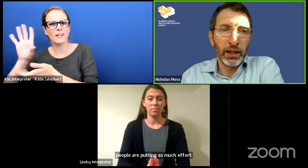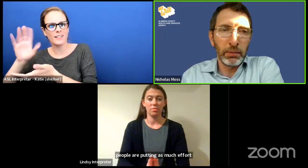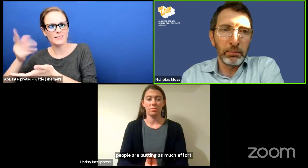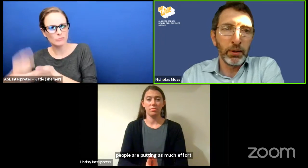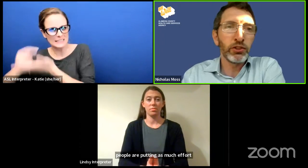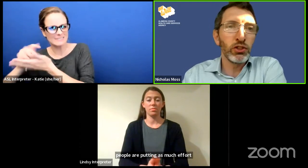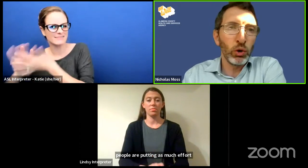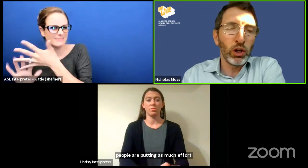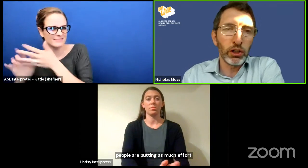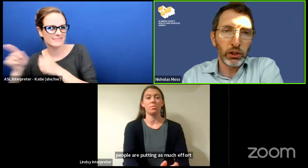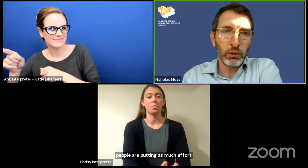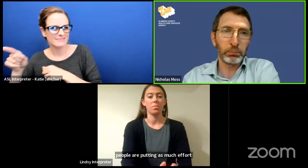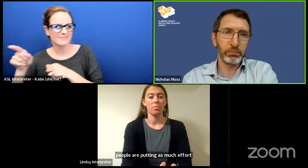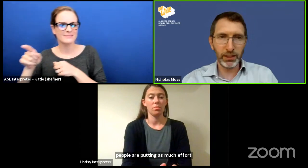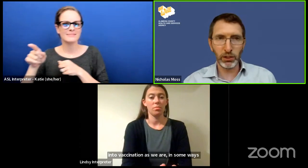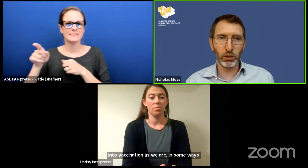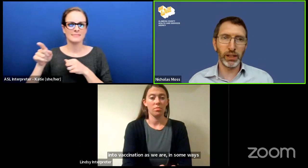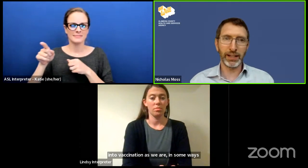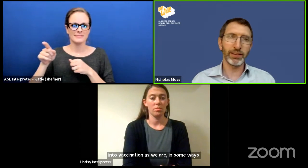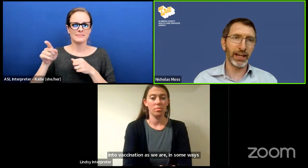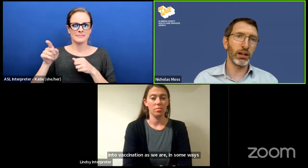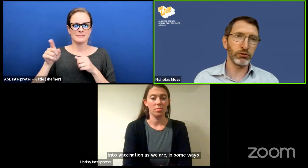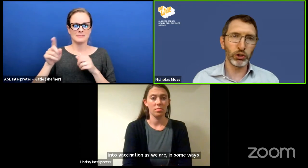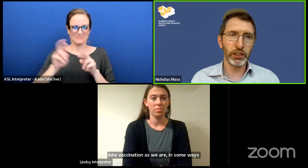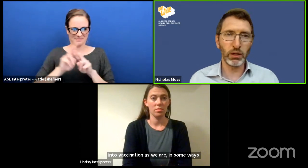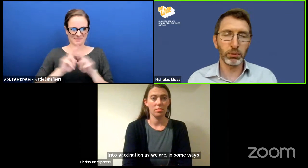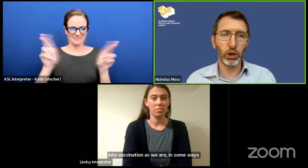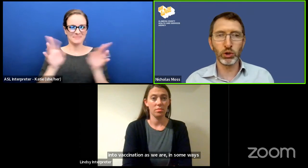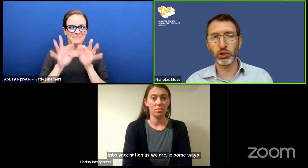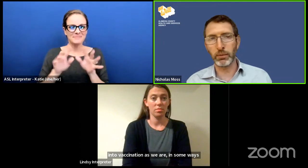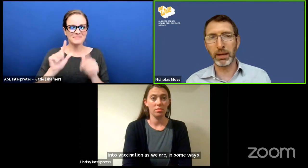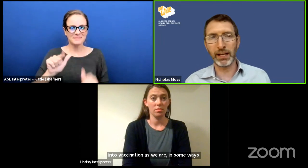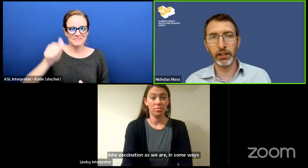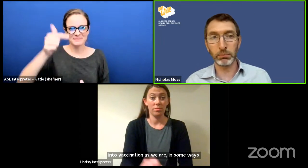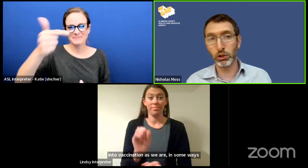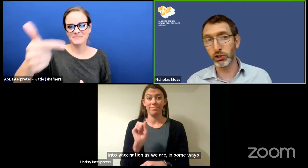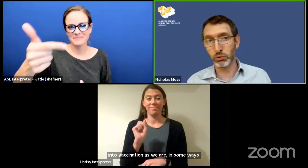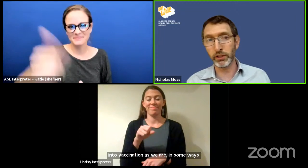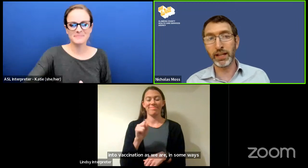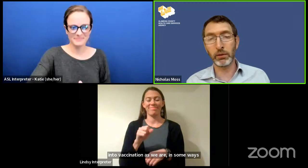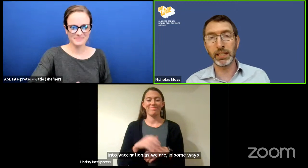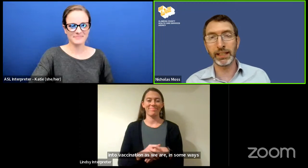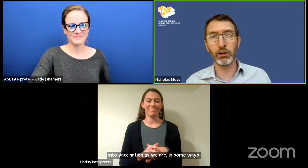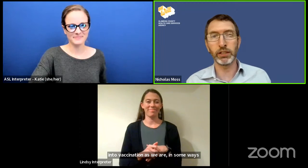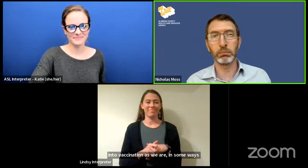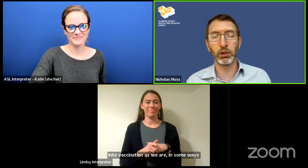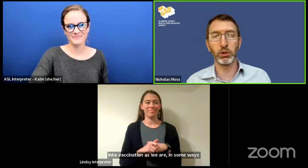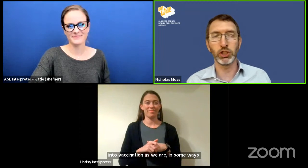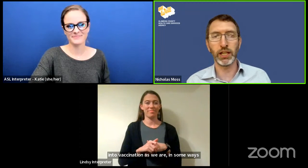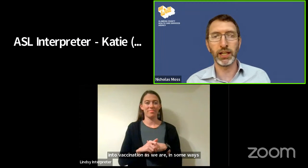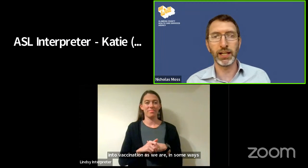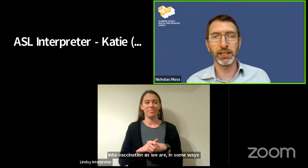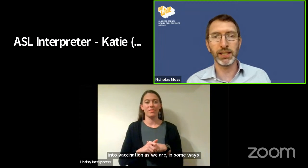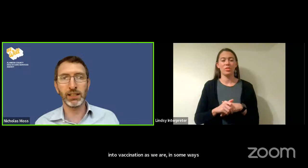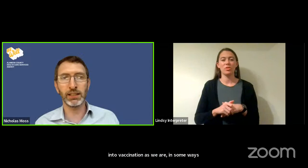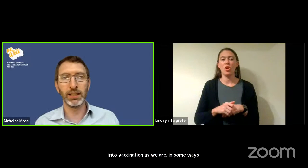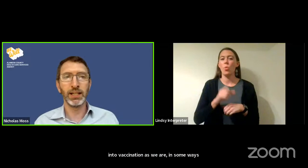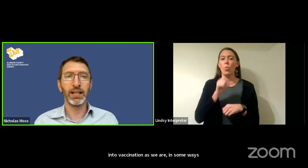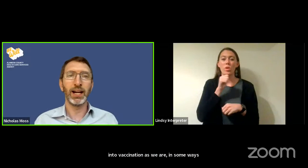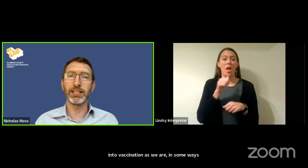not, it's no longer a, like the California approach or the Bay Area approach. It's really the Alameda County approach. And